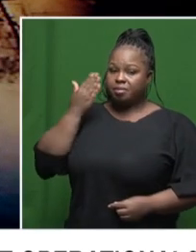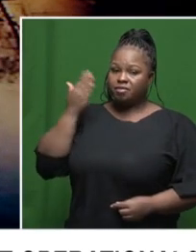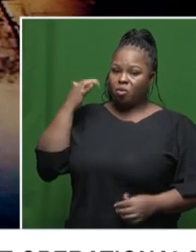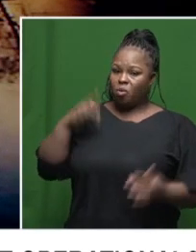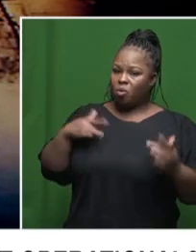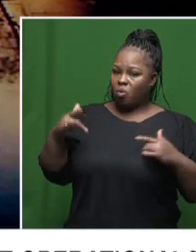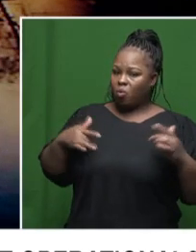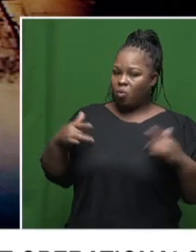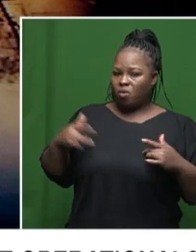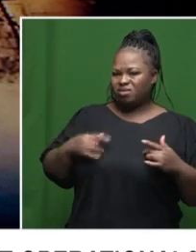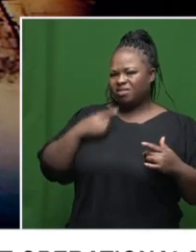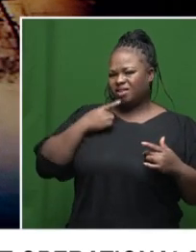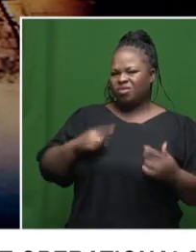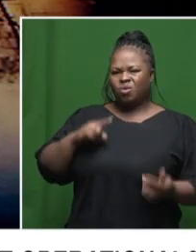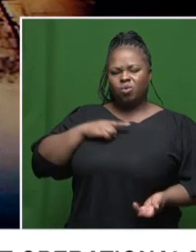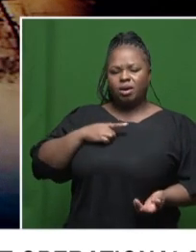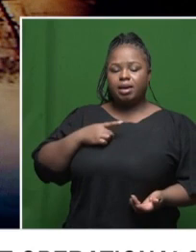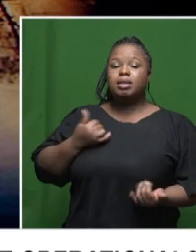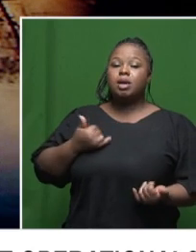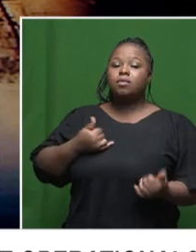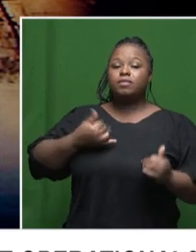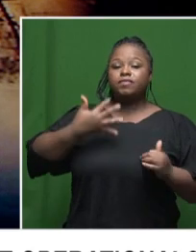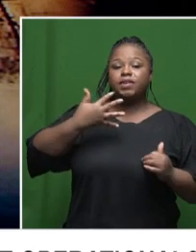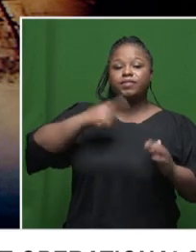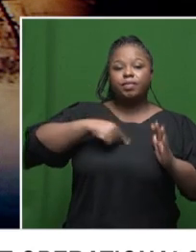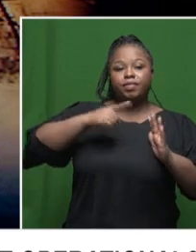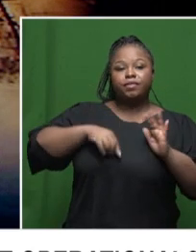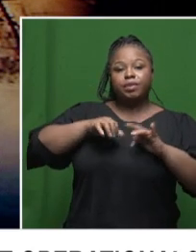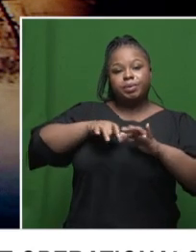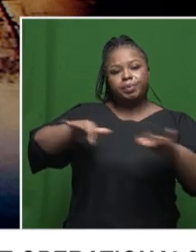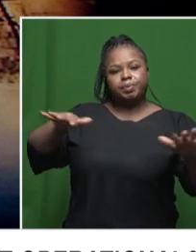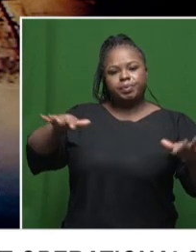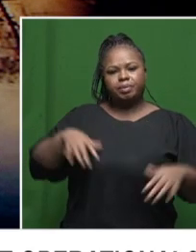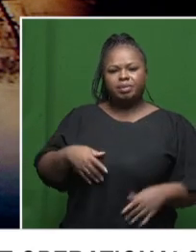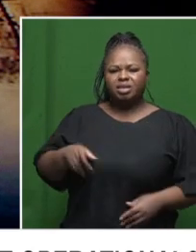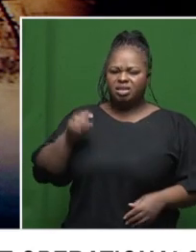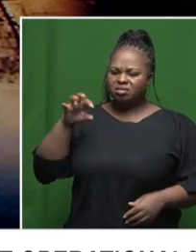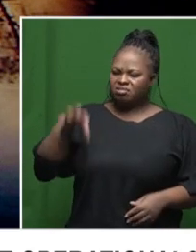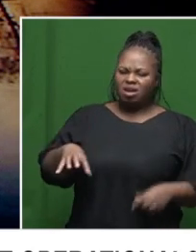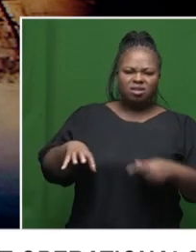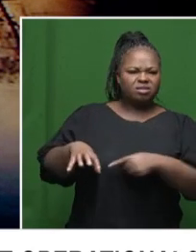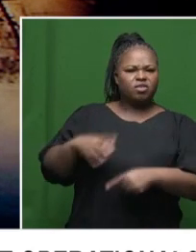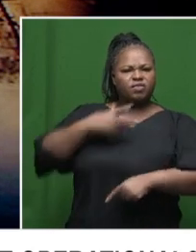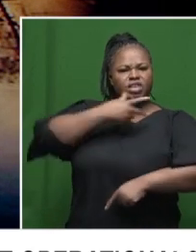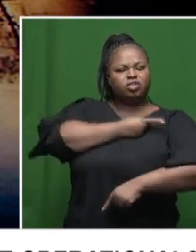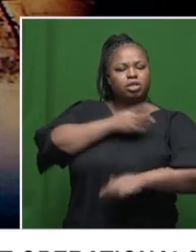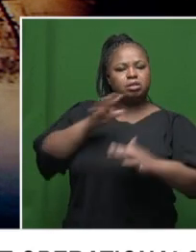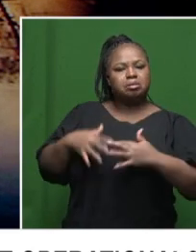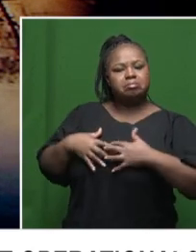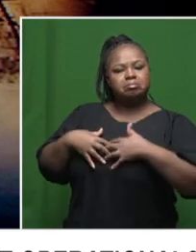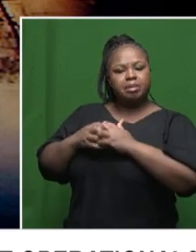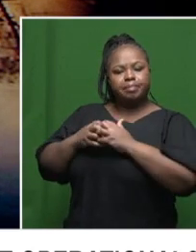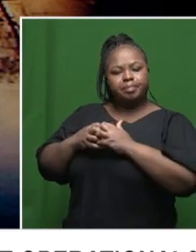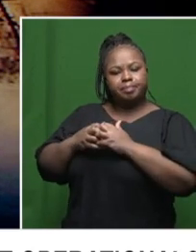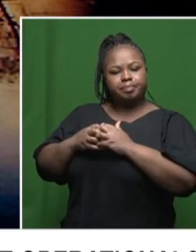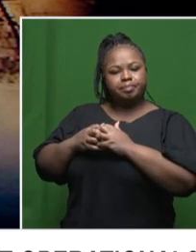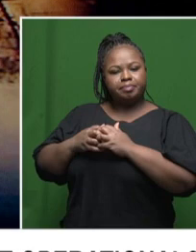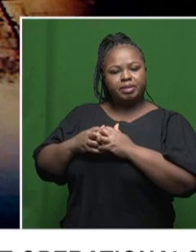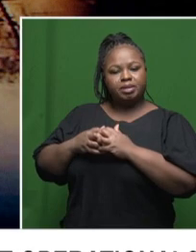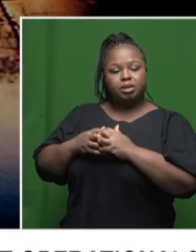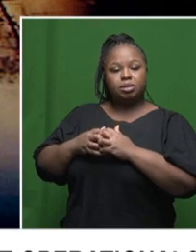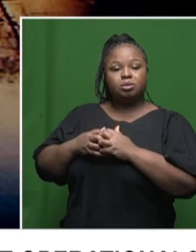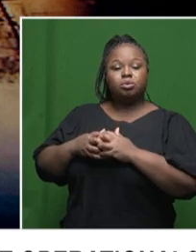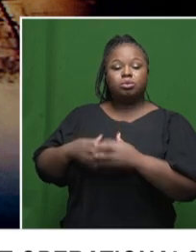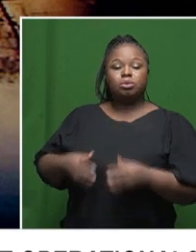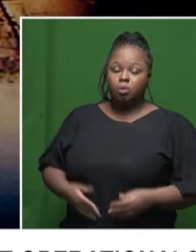are looking like we're moving into a 5th wave. Cases are growing, and we have this vaccination plant that was established, and it was a